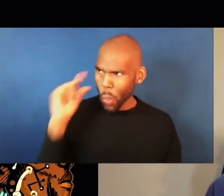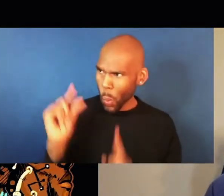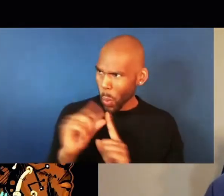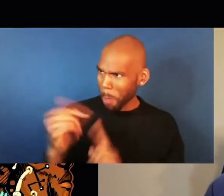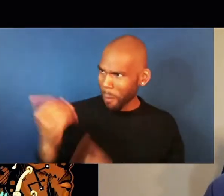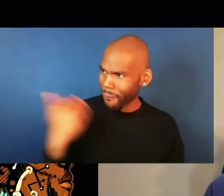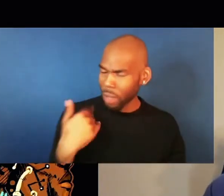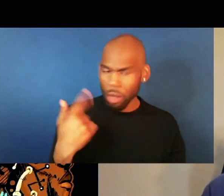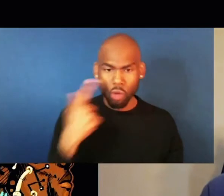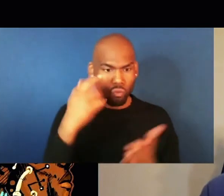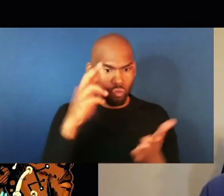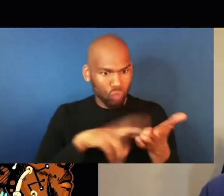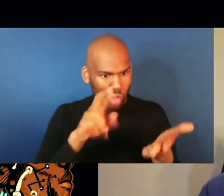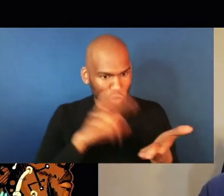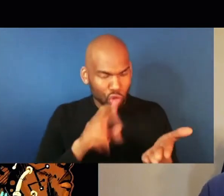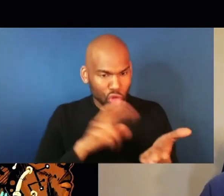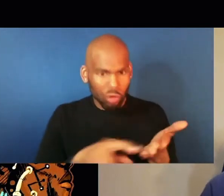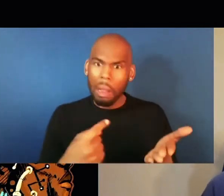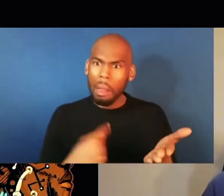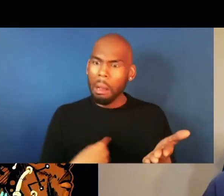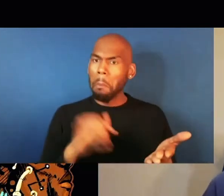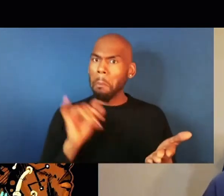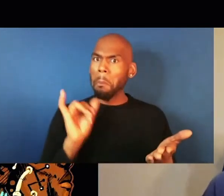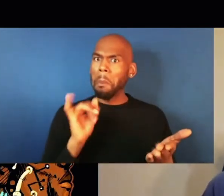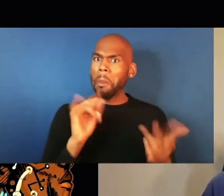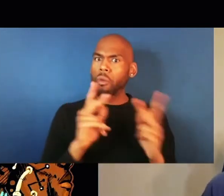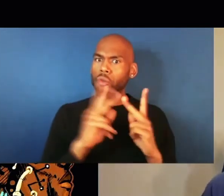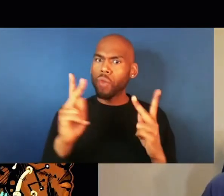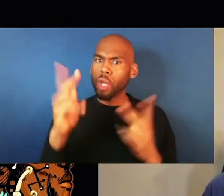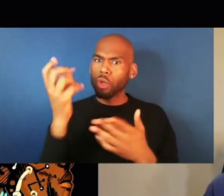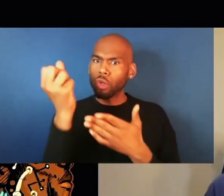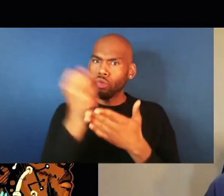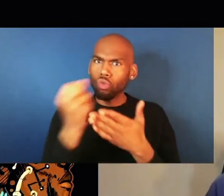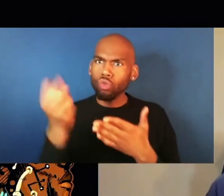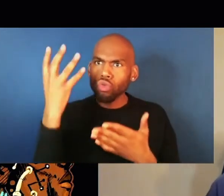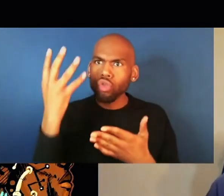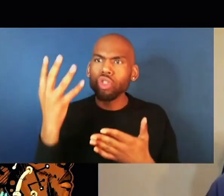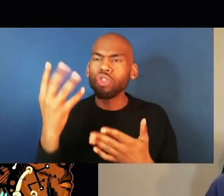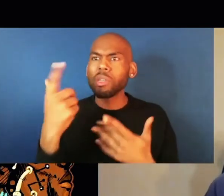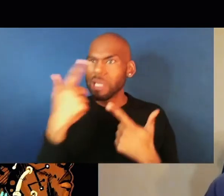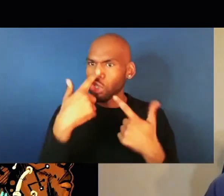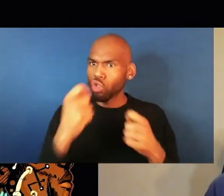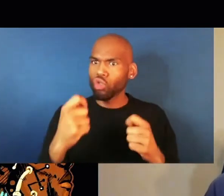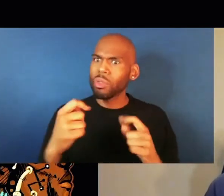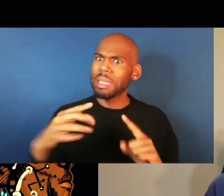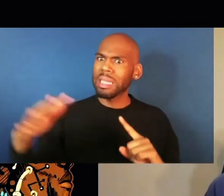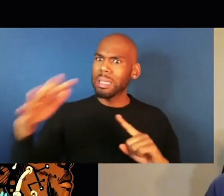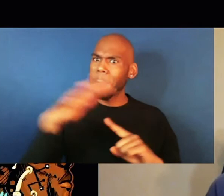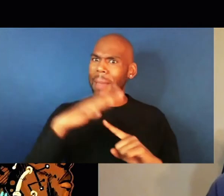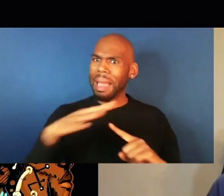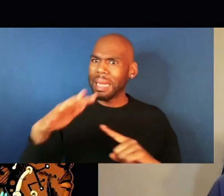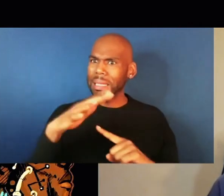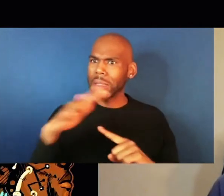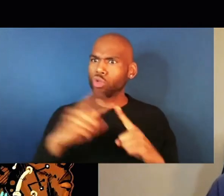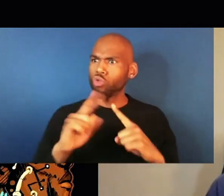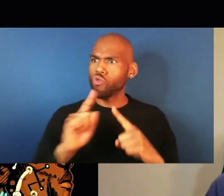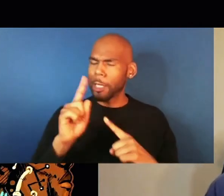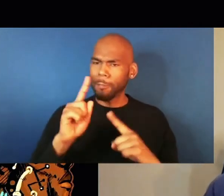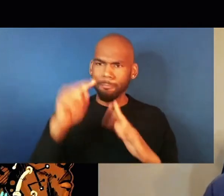And I started doing research and I realized like, oh, wow, this actually is a very rich, interesting space